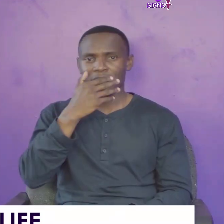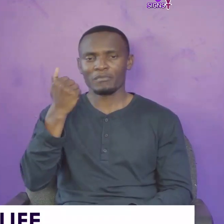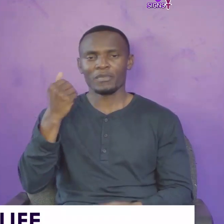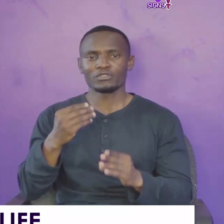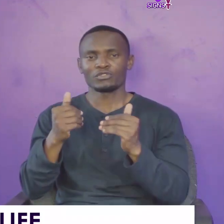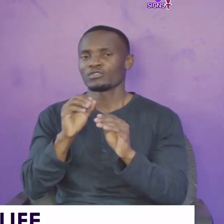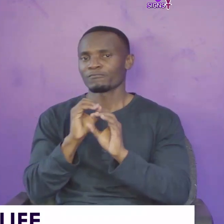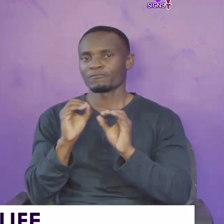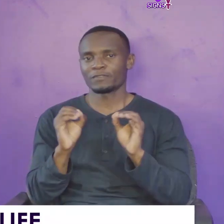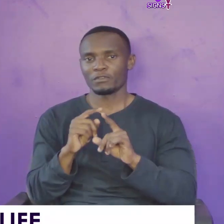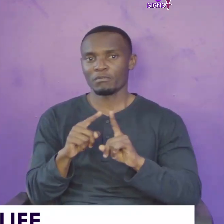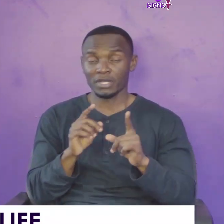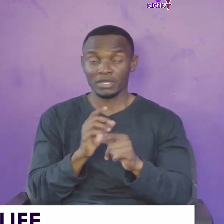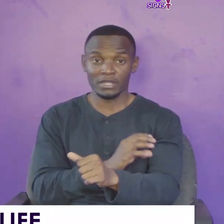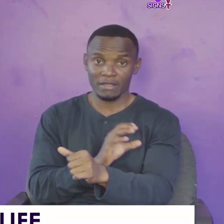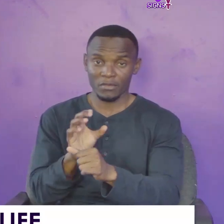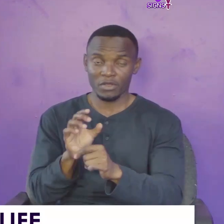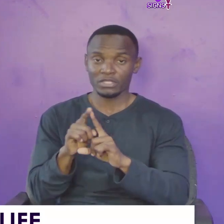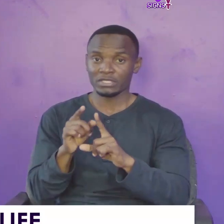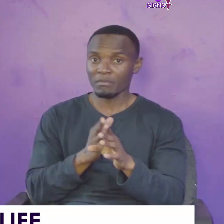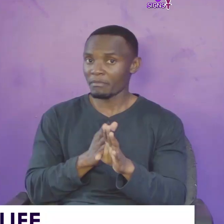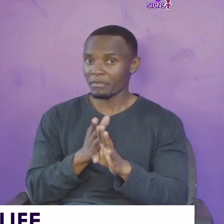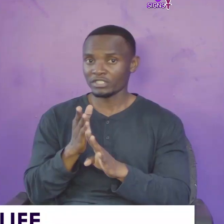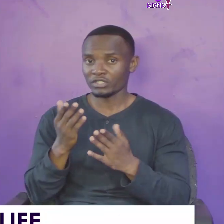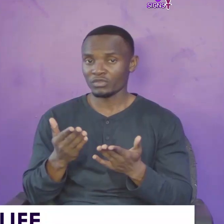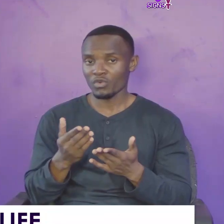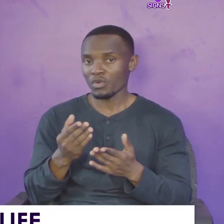and through maybe measuring on that food security. Because